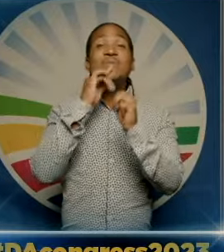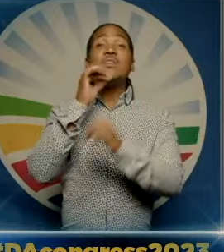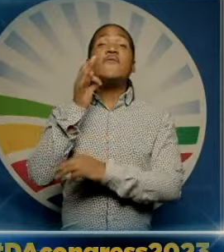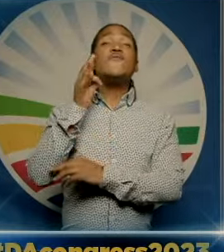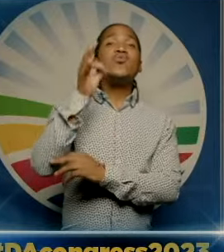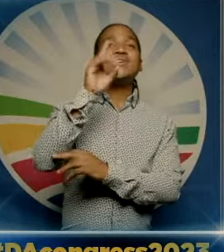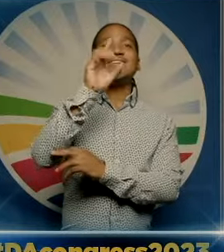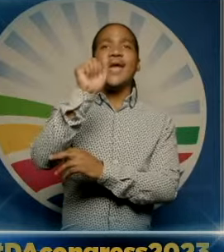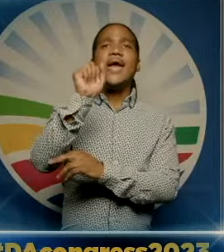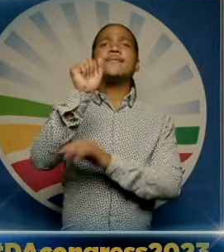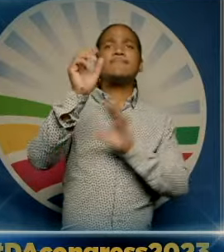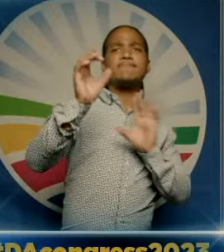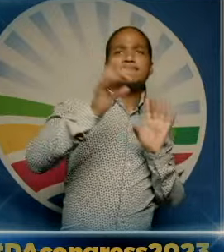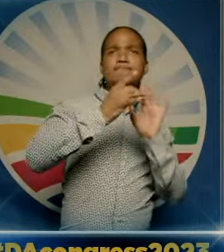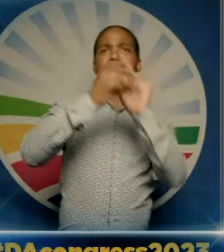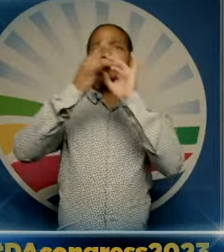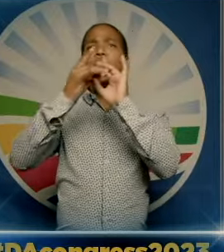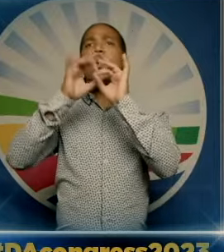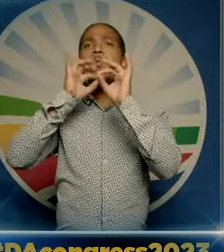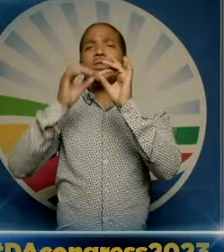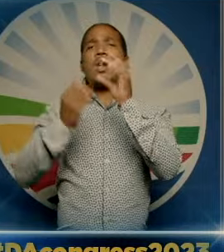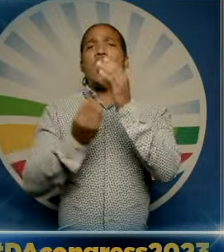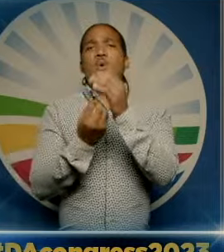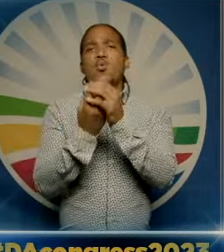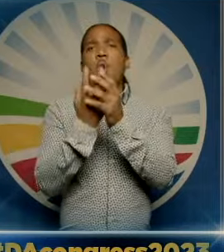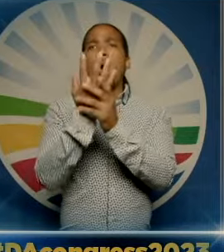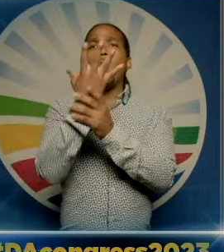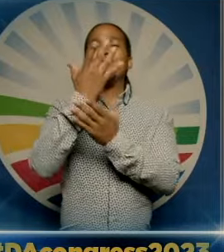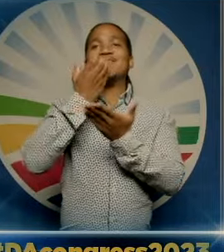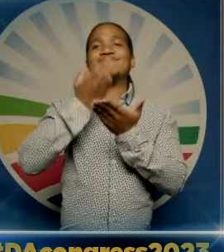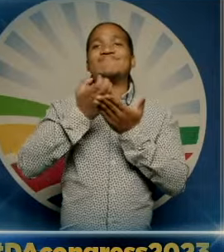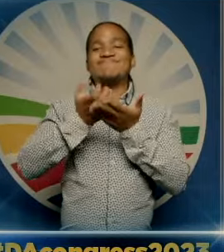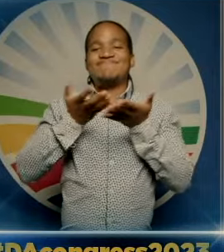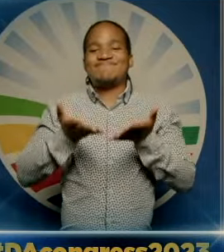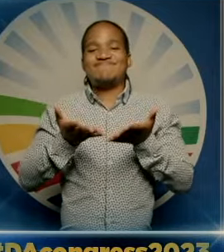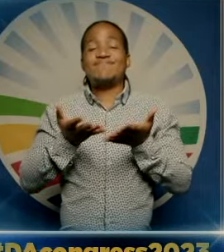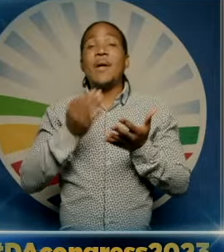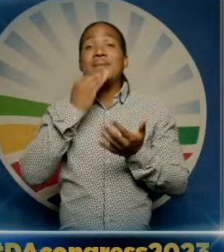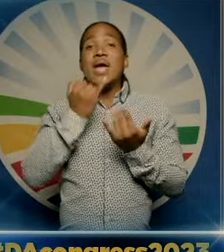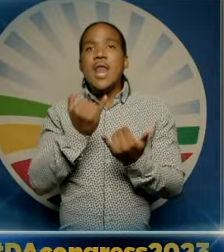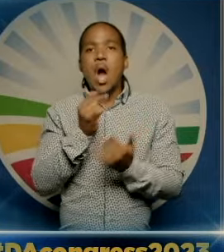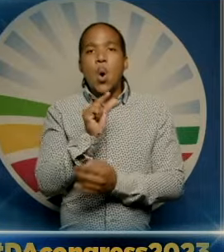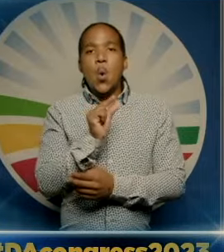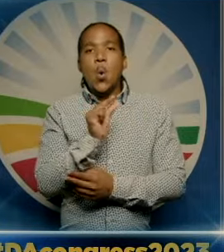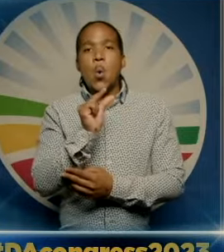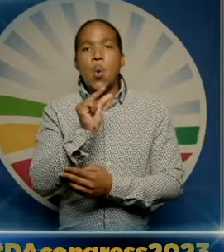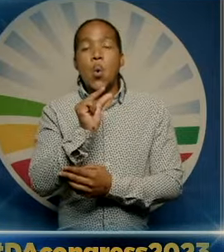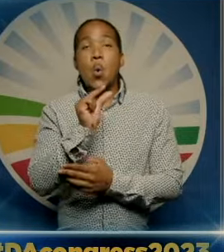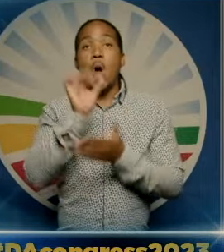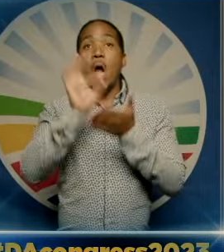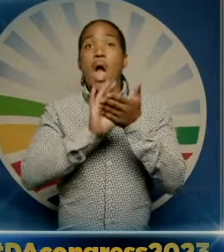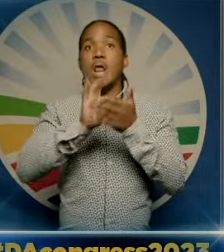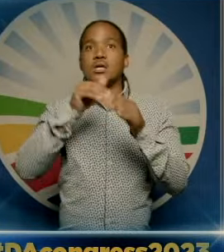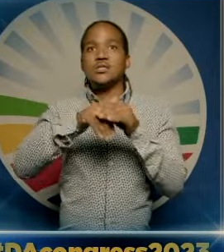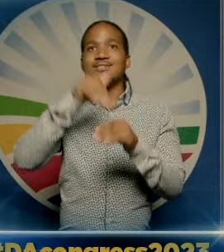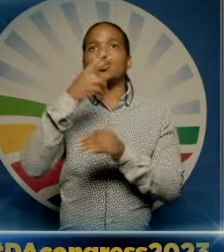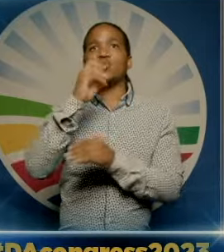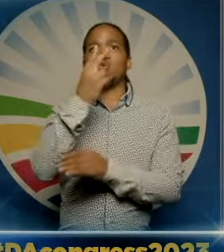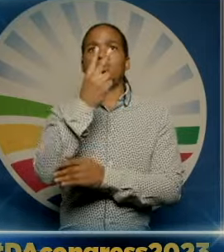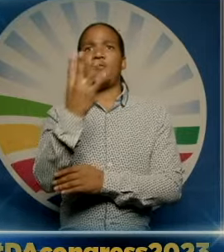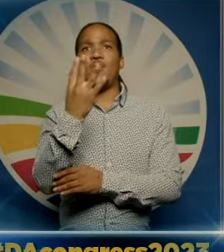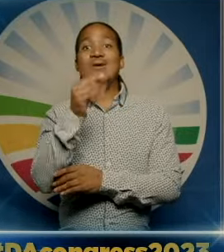the future and the growth yalo mbuto wetu. We are less than a year away from an election that will be remembered